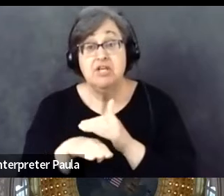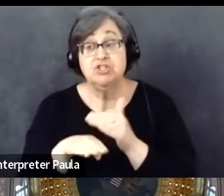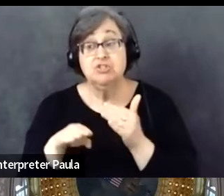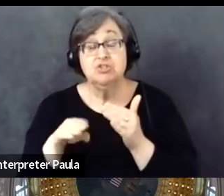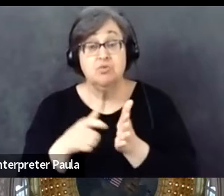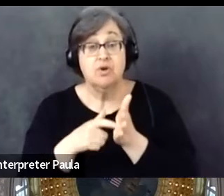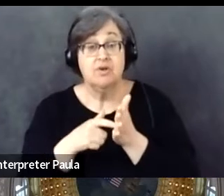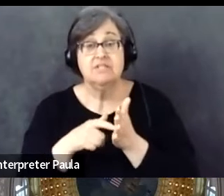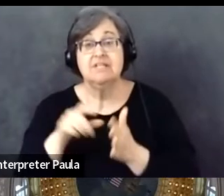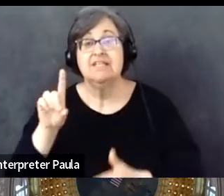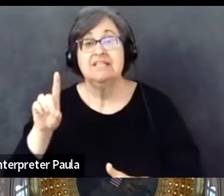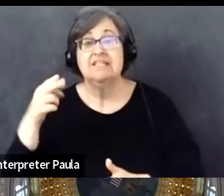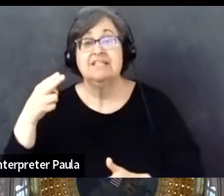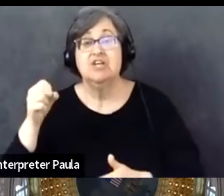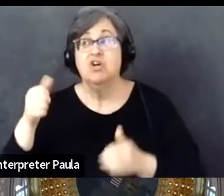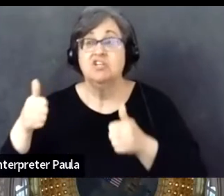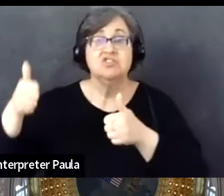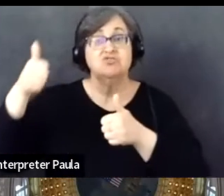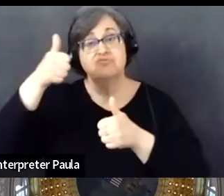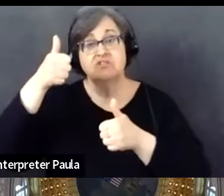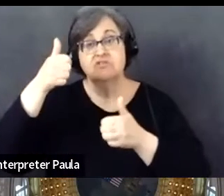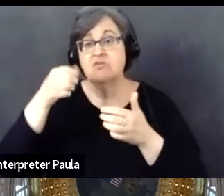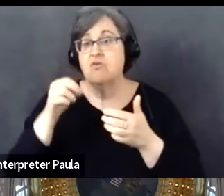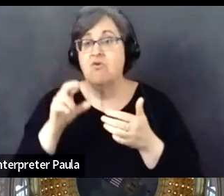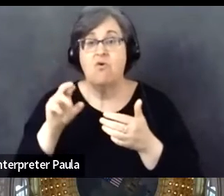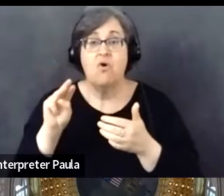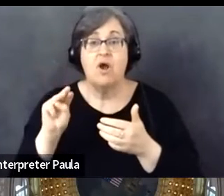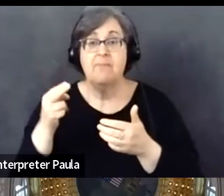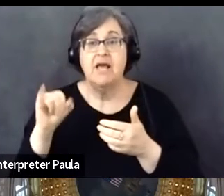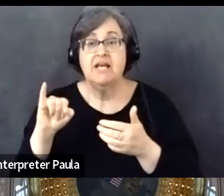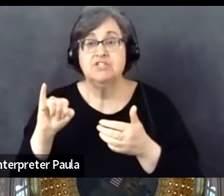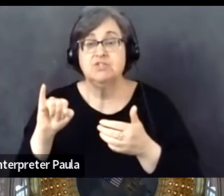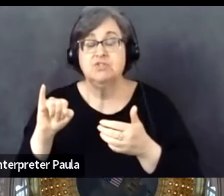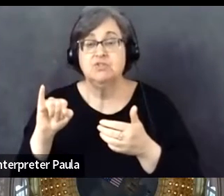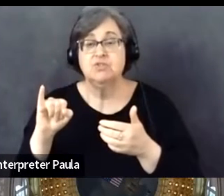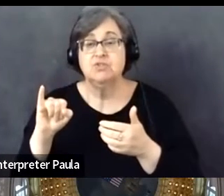require the DHS director or the MHI's